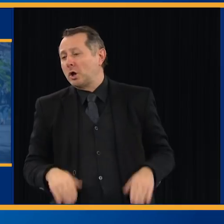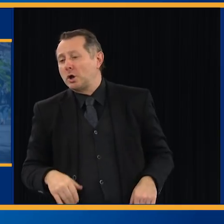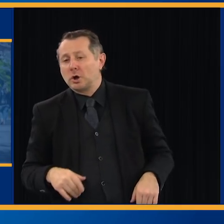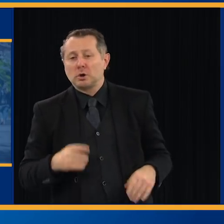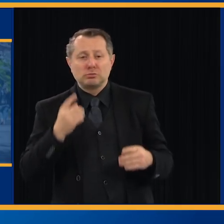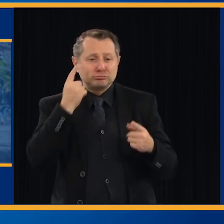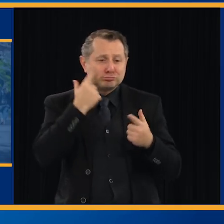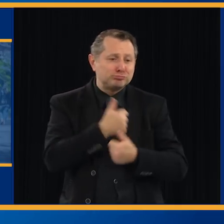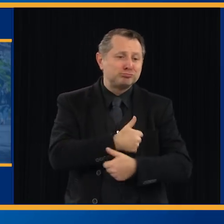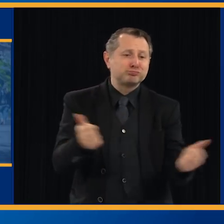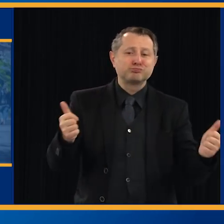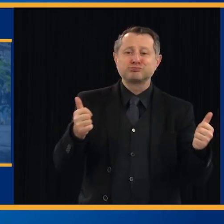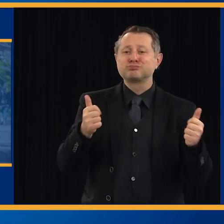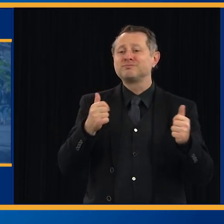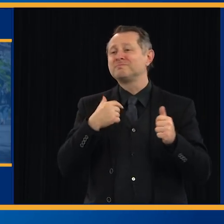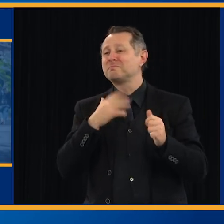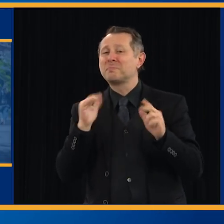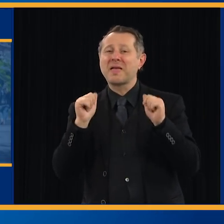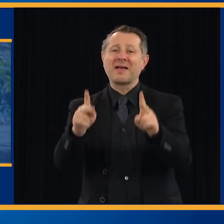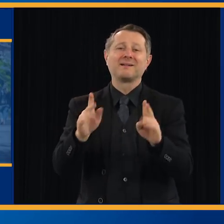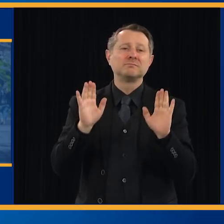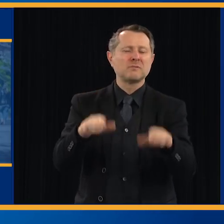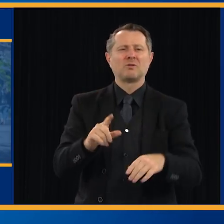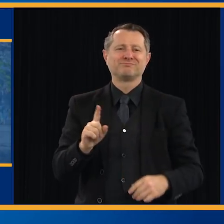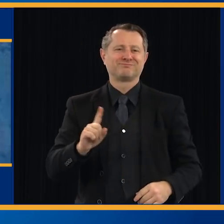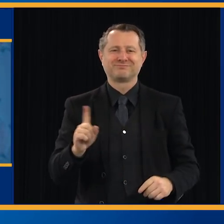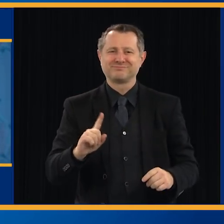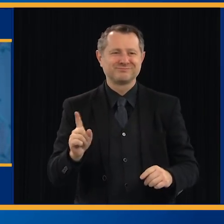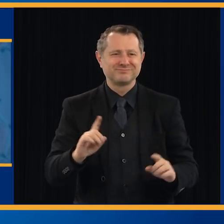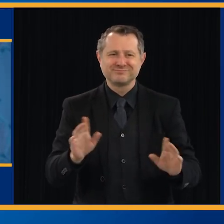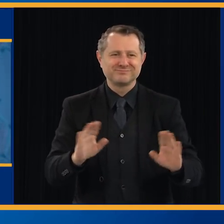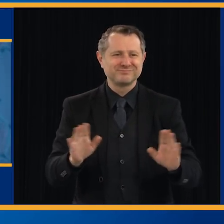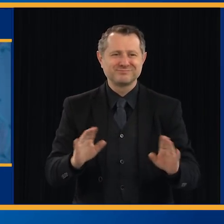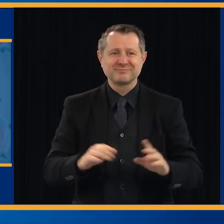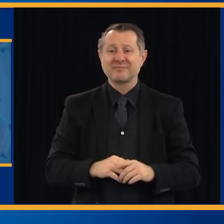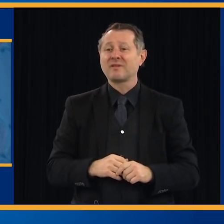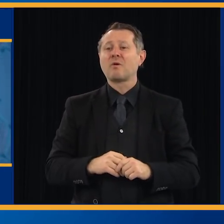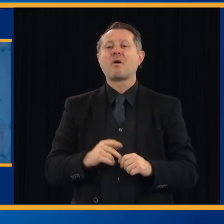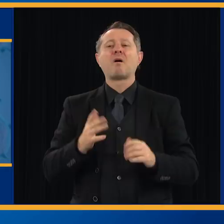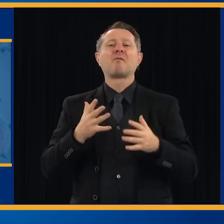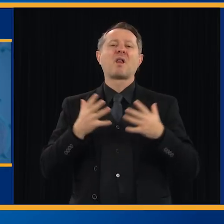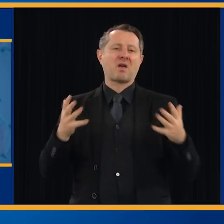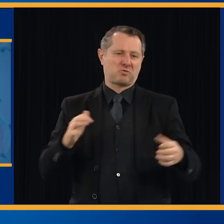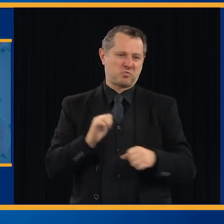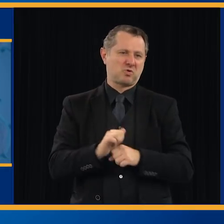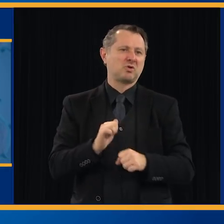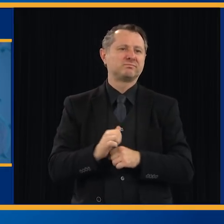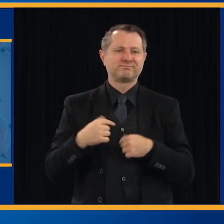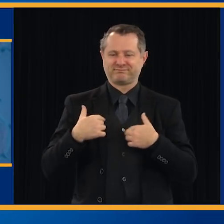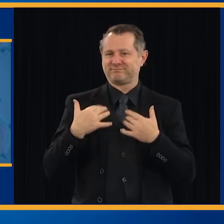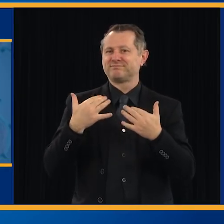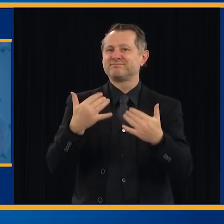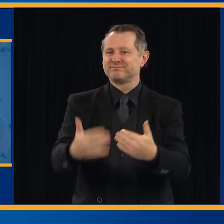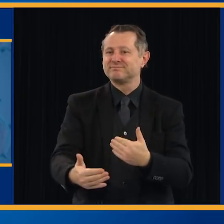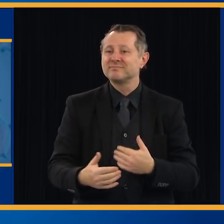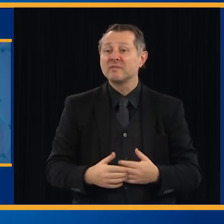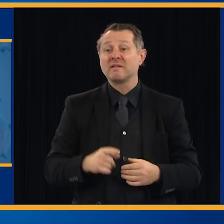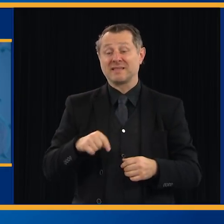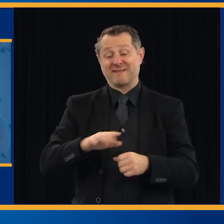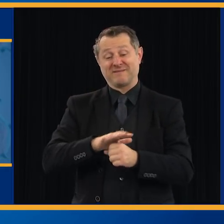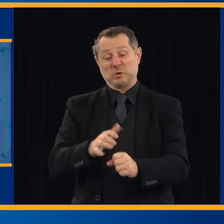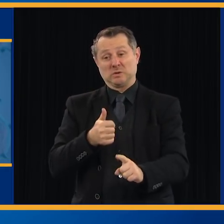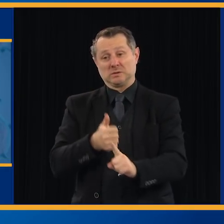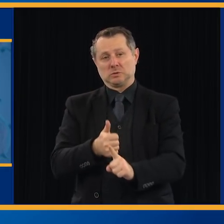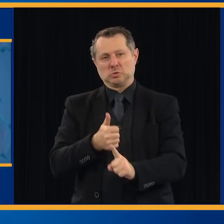right? We still have a long way to go and a lot of work to do. And this virus has been ahead of us